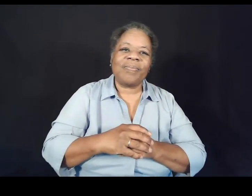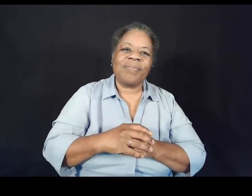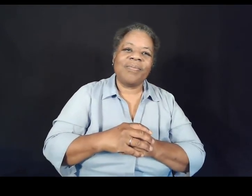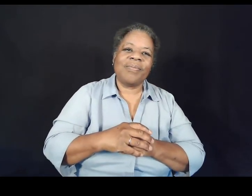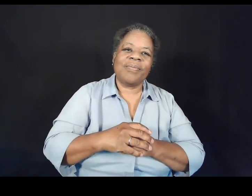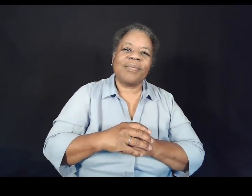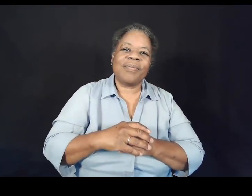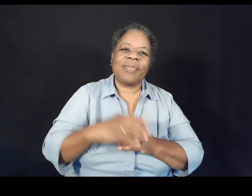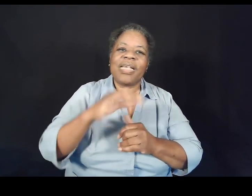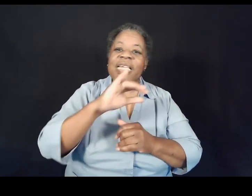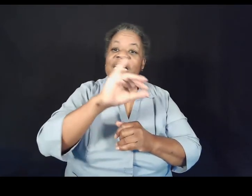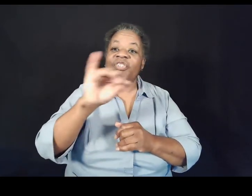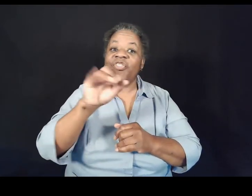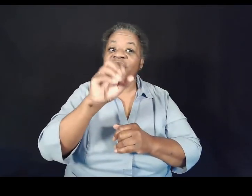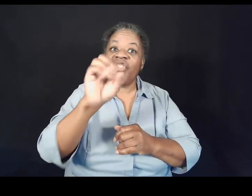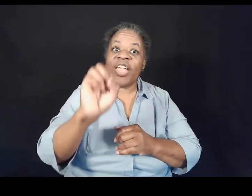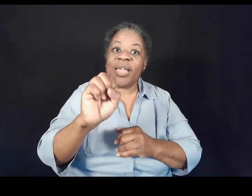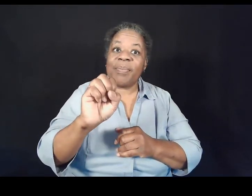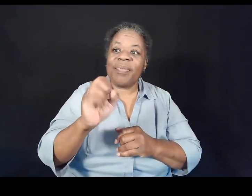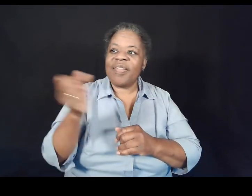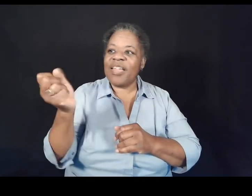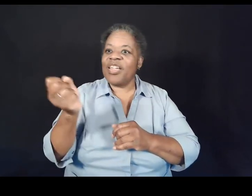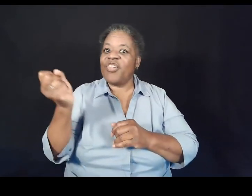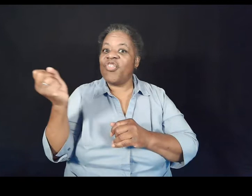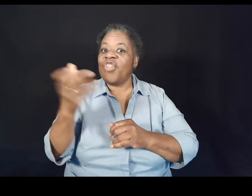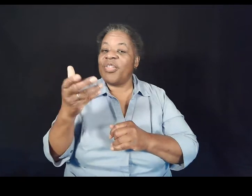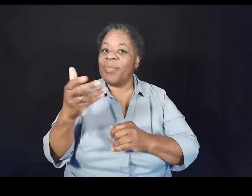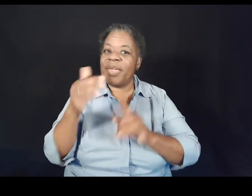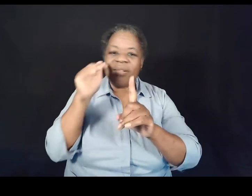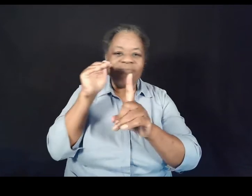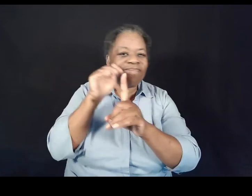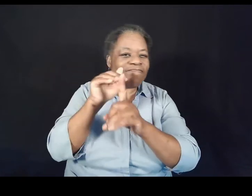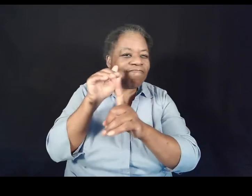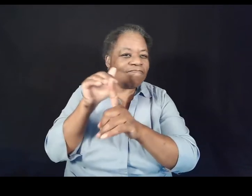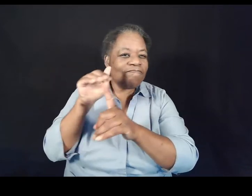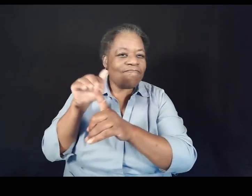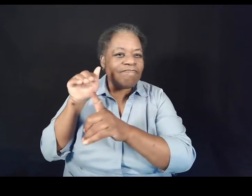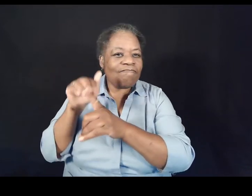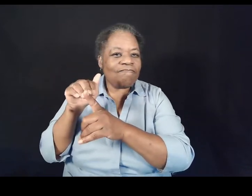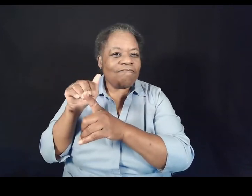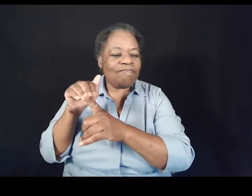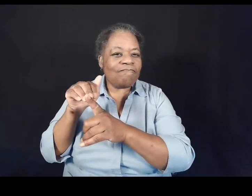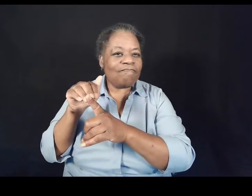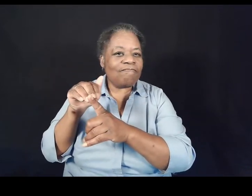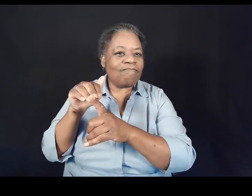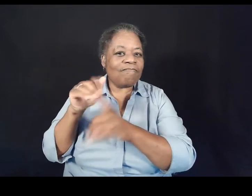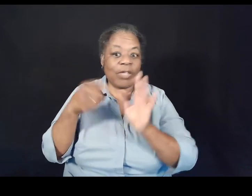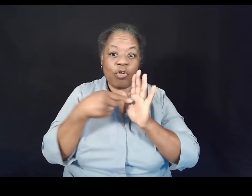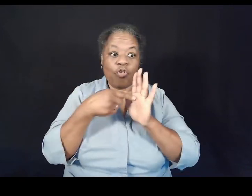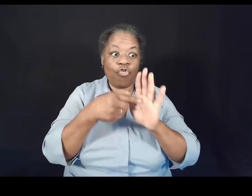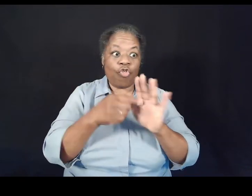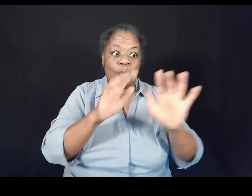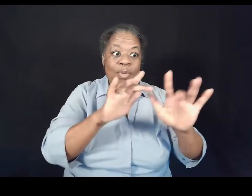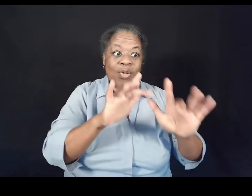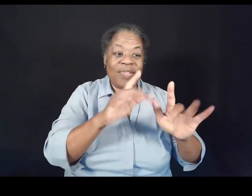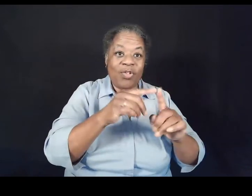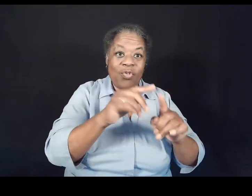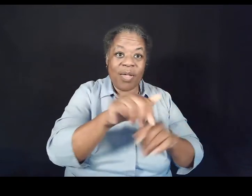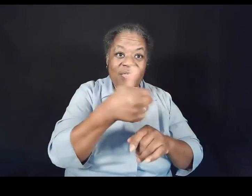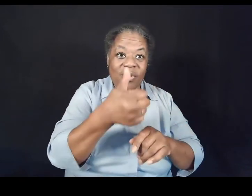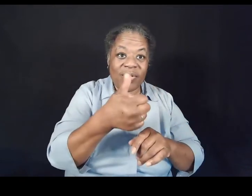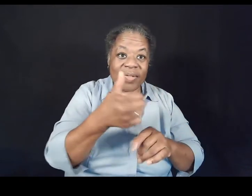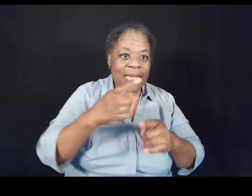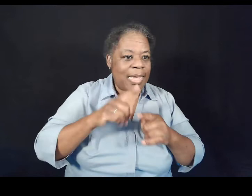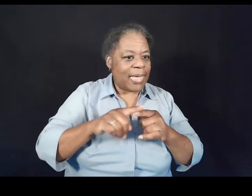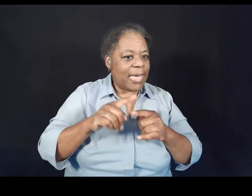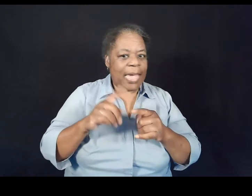James and Shakespeare are both reminding us that we'll never be able to show mercy to others until